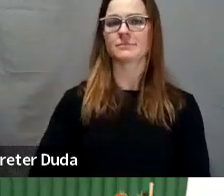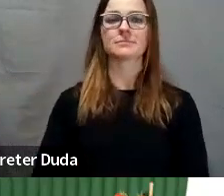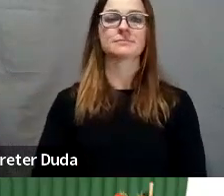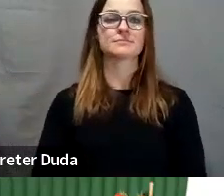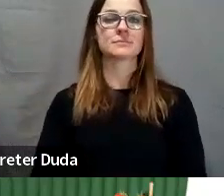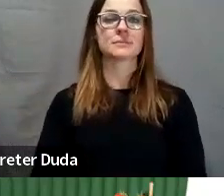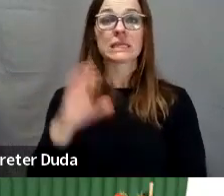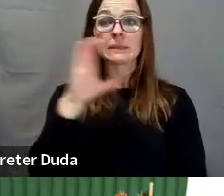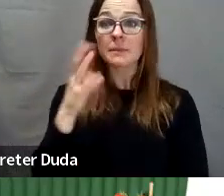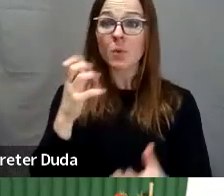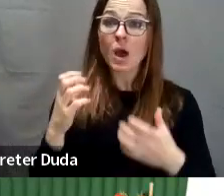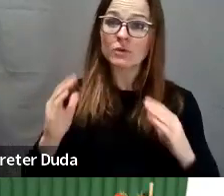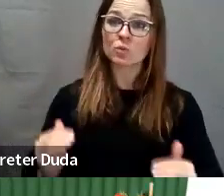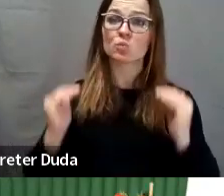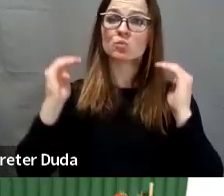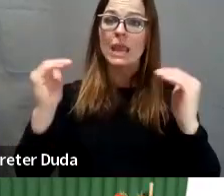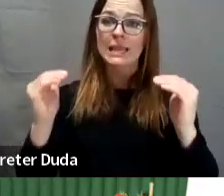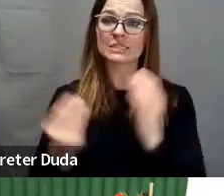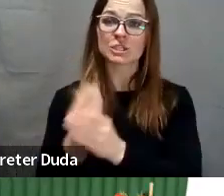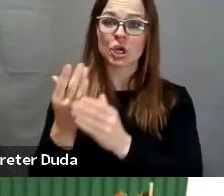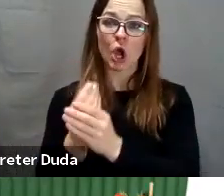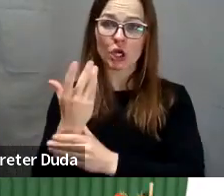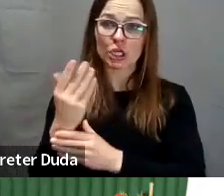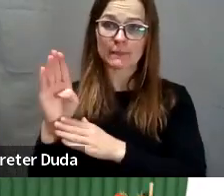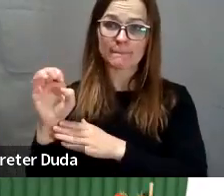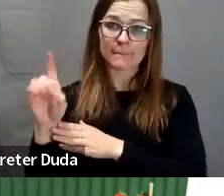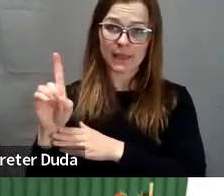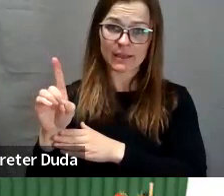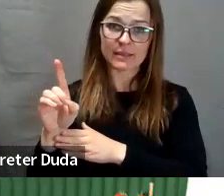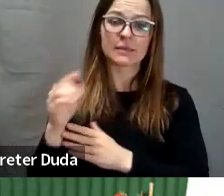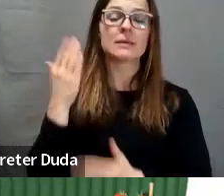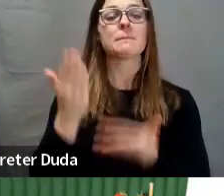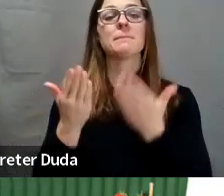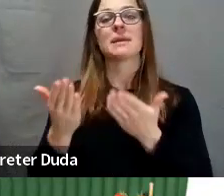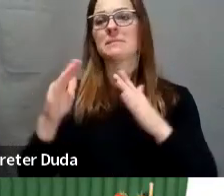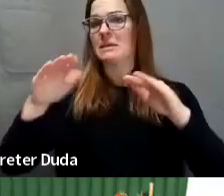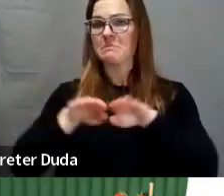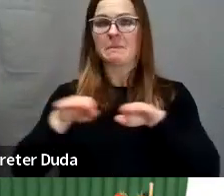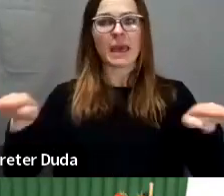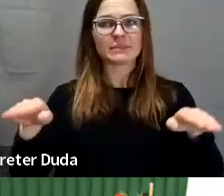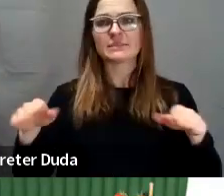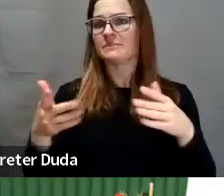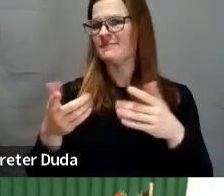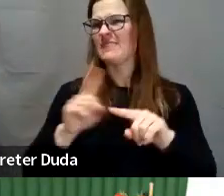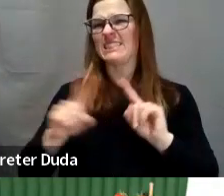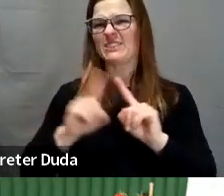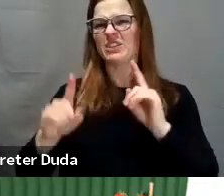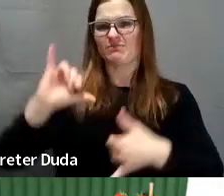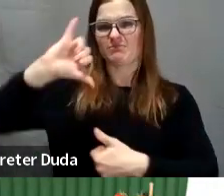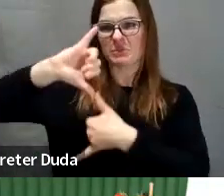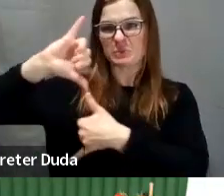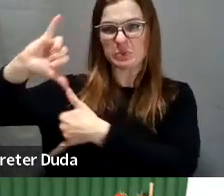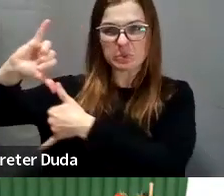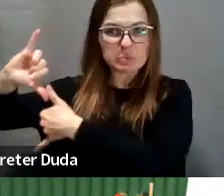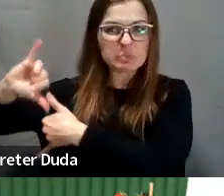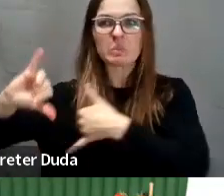searching for raised garden beds, you may come up with beds that are of all different heights. So for